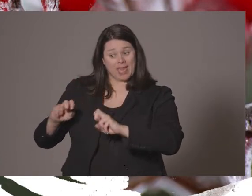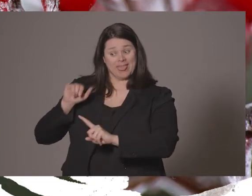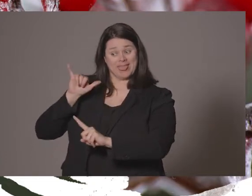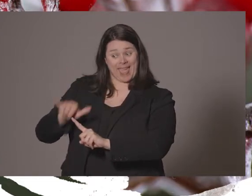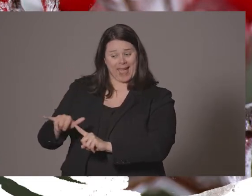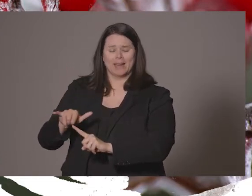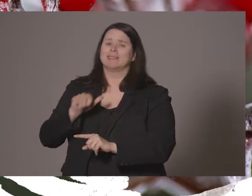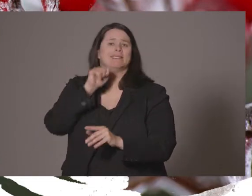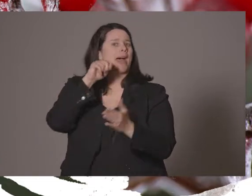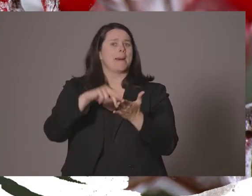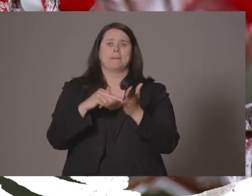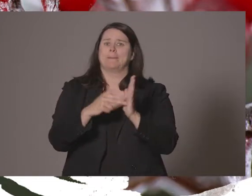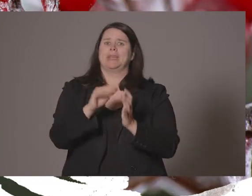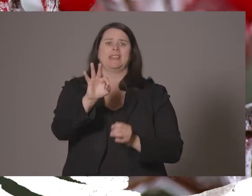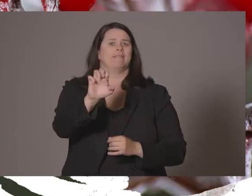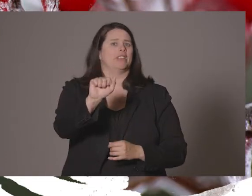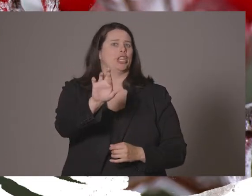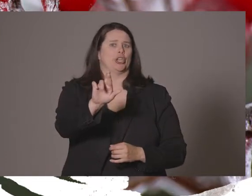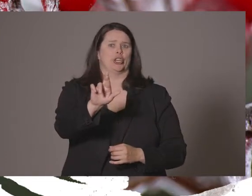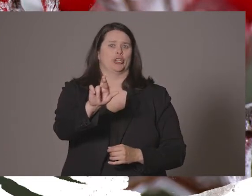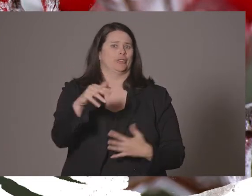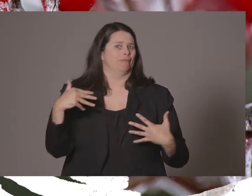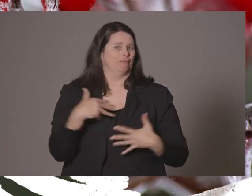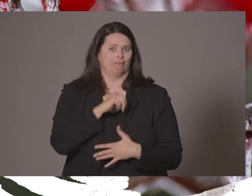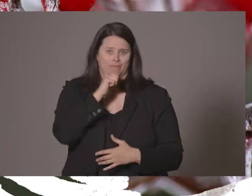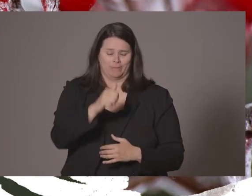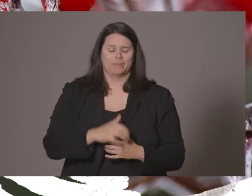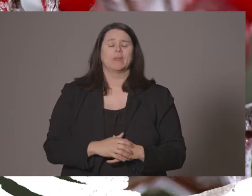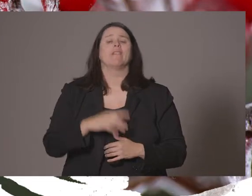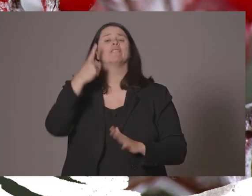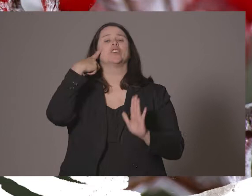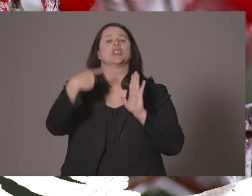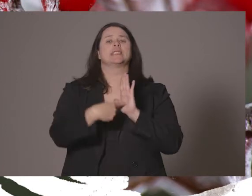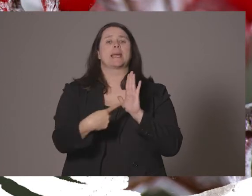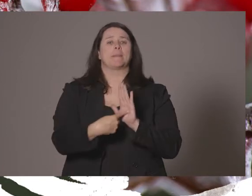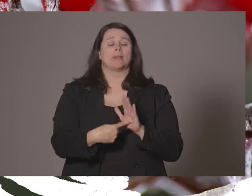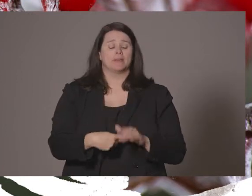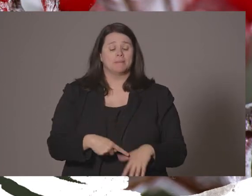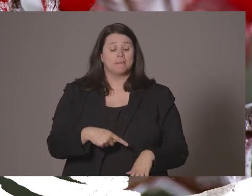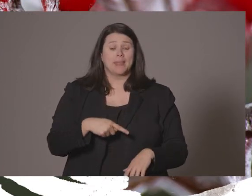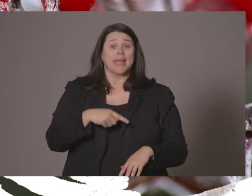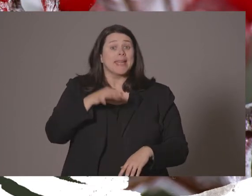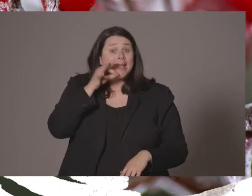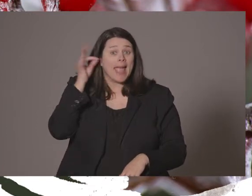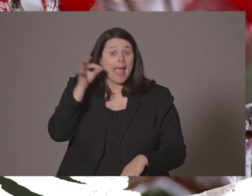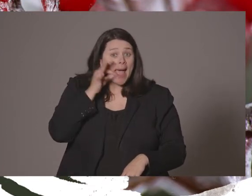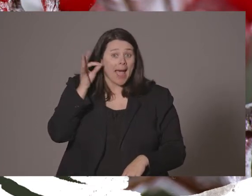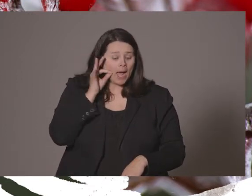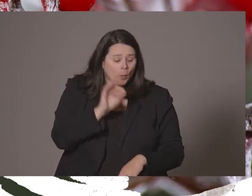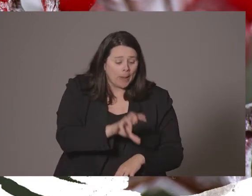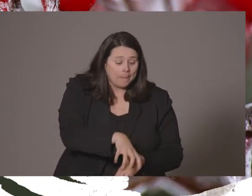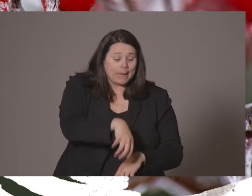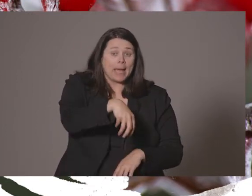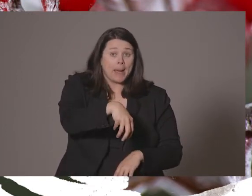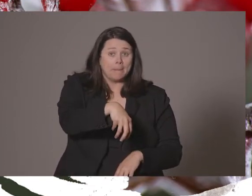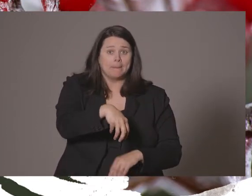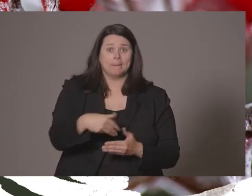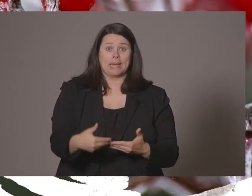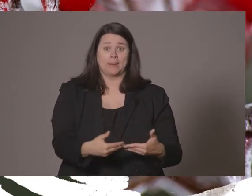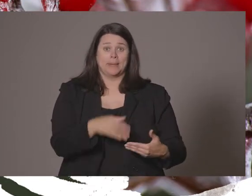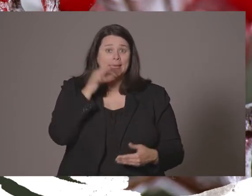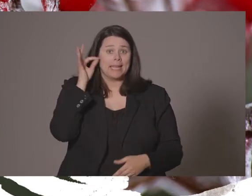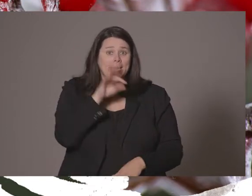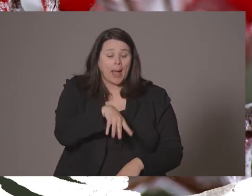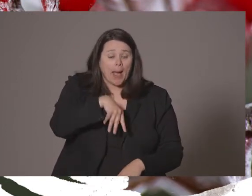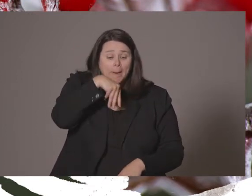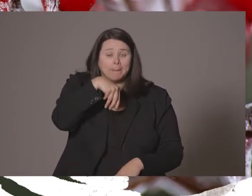for example, if you see a cat carrying a little kitten, the kitten will be totally limp and immobile,